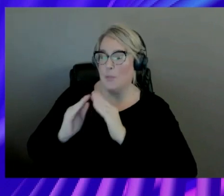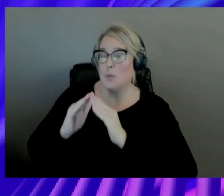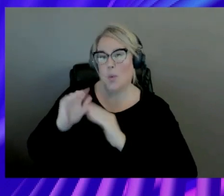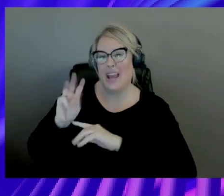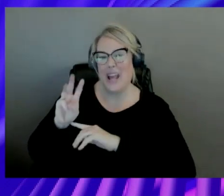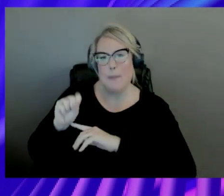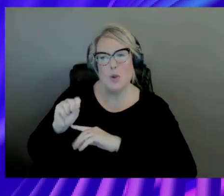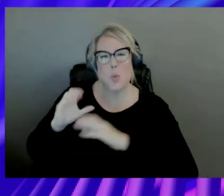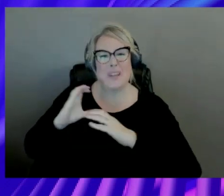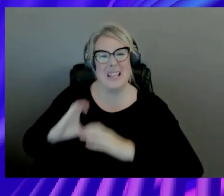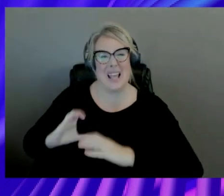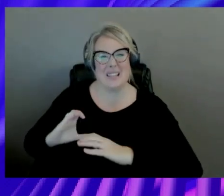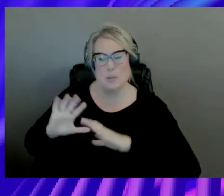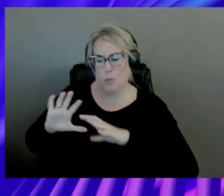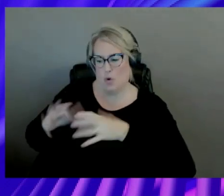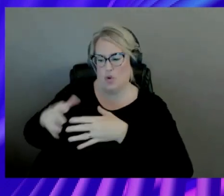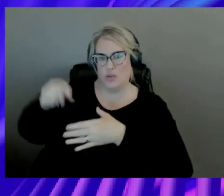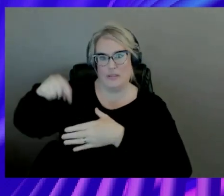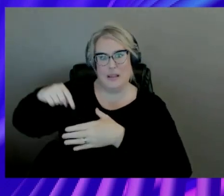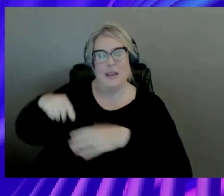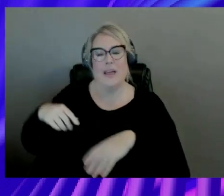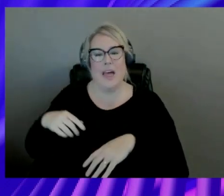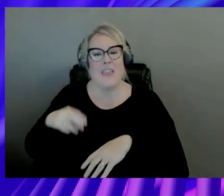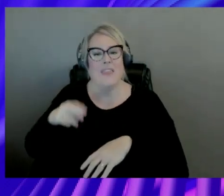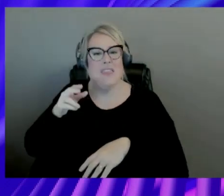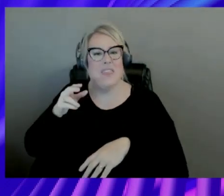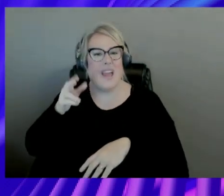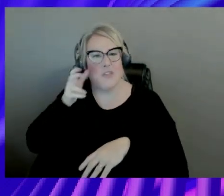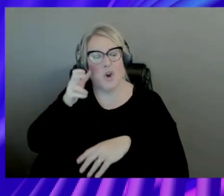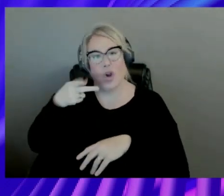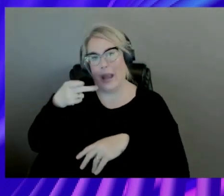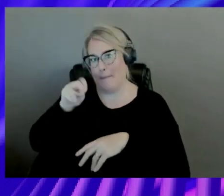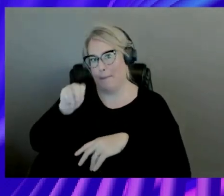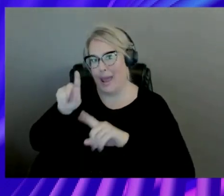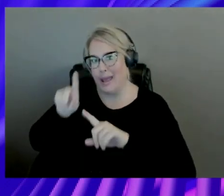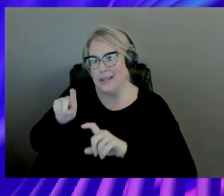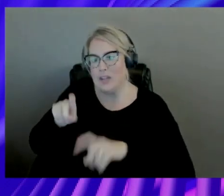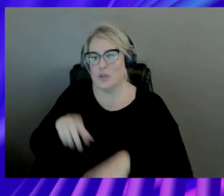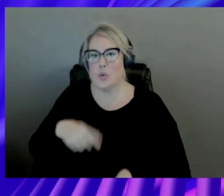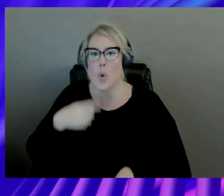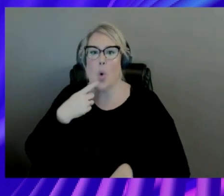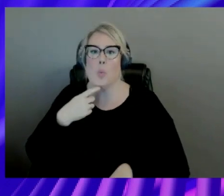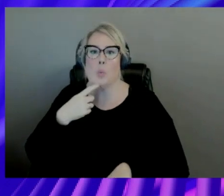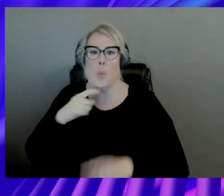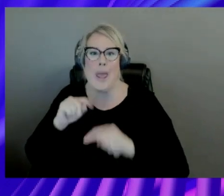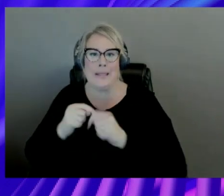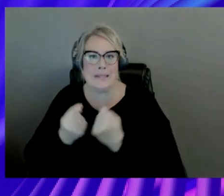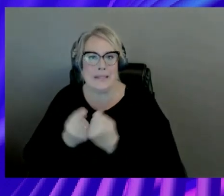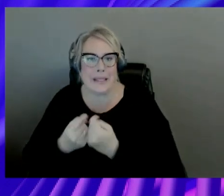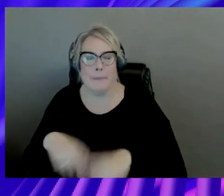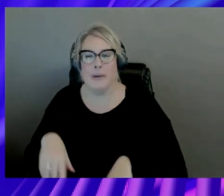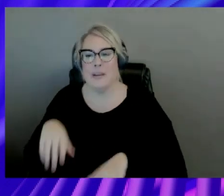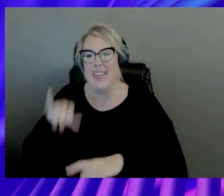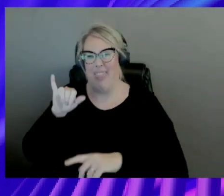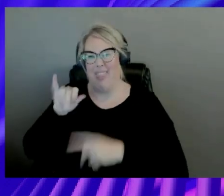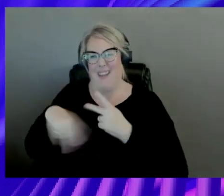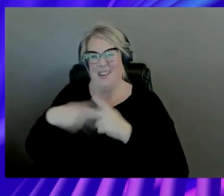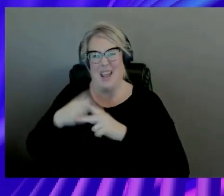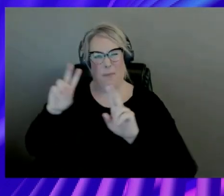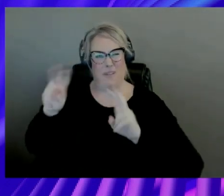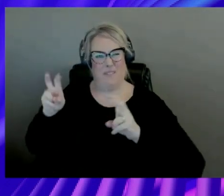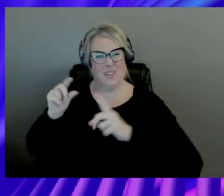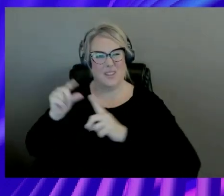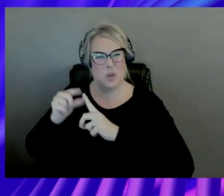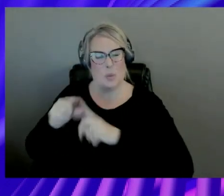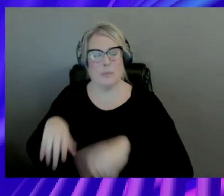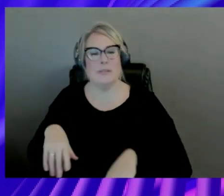base know what, or have heard of the phrase pen testing or red teamers, these types of terms. But a lot of